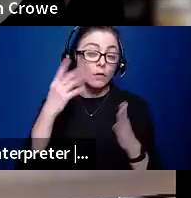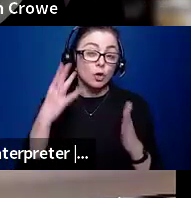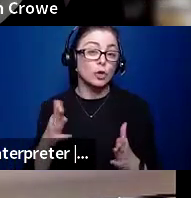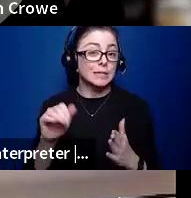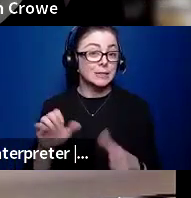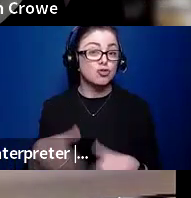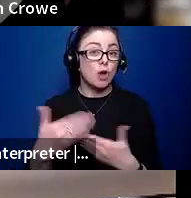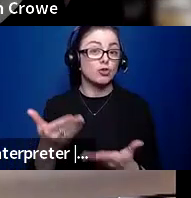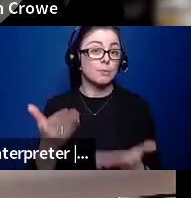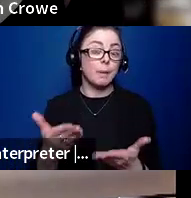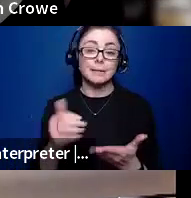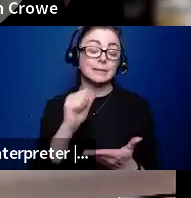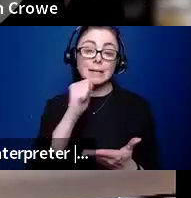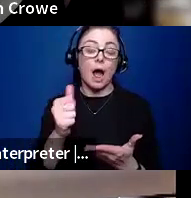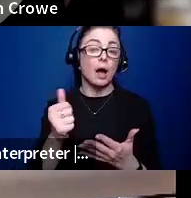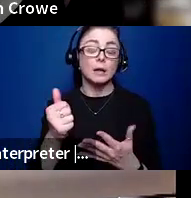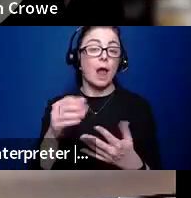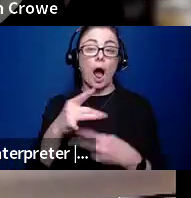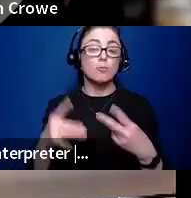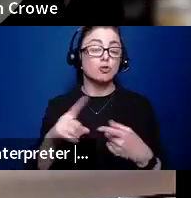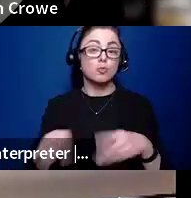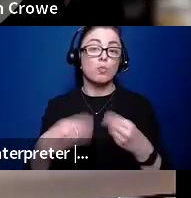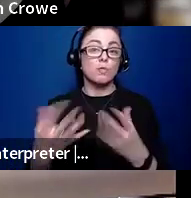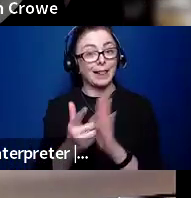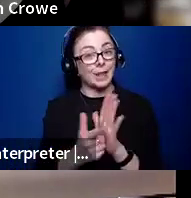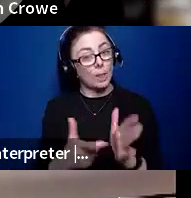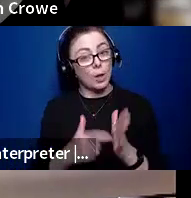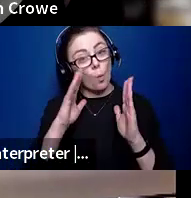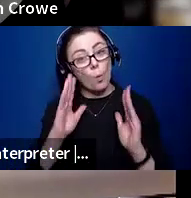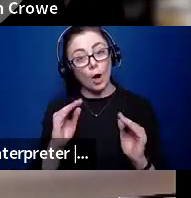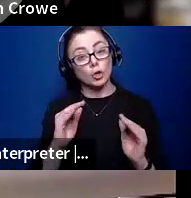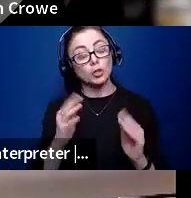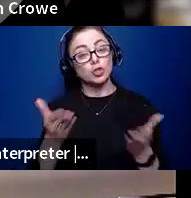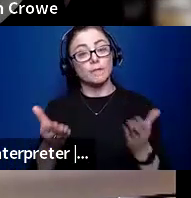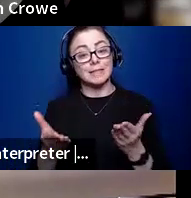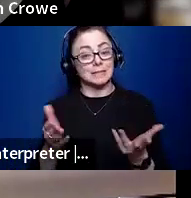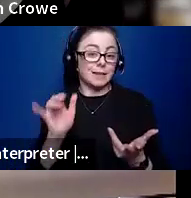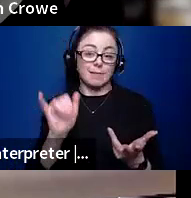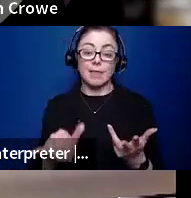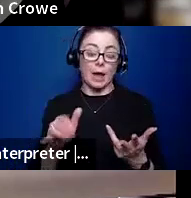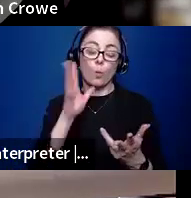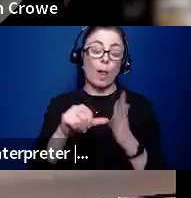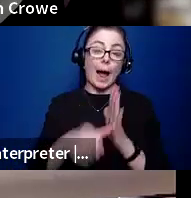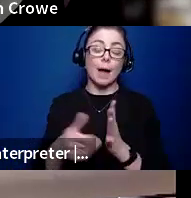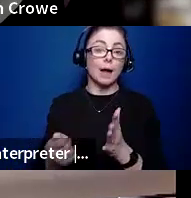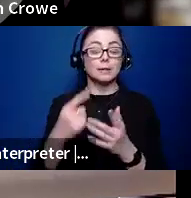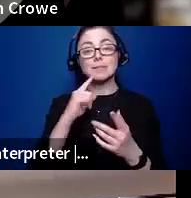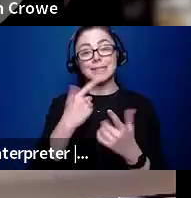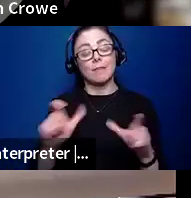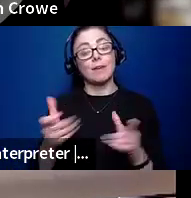simply not provide these legally required services, which highlights a significant lack of understanding. It's just very concerning to me